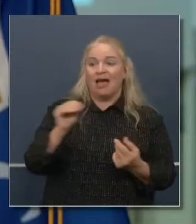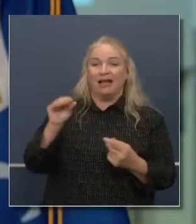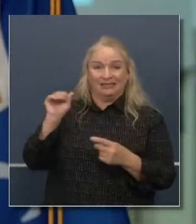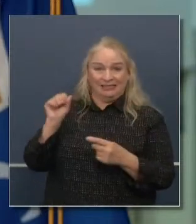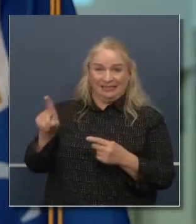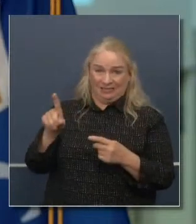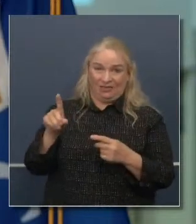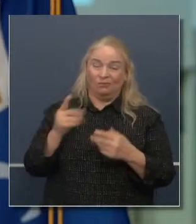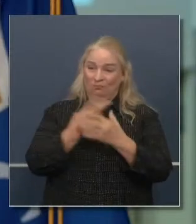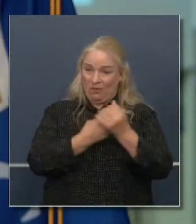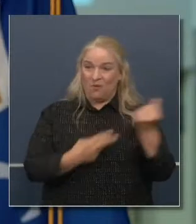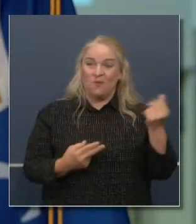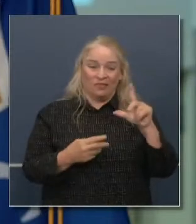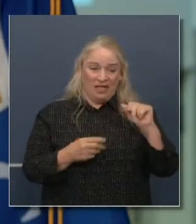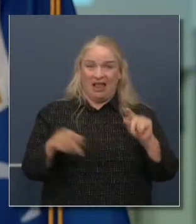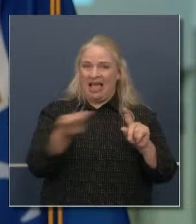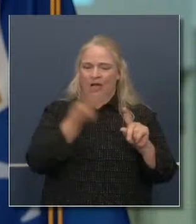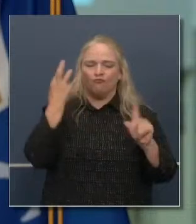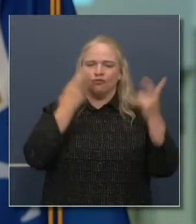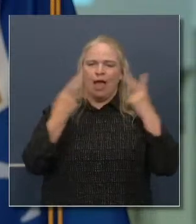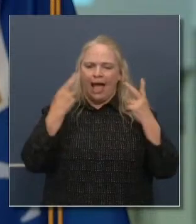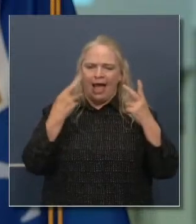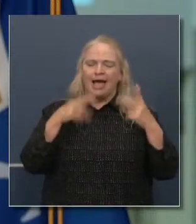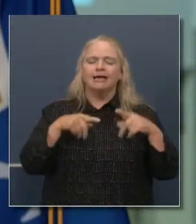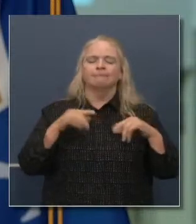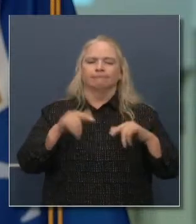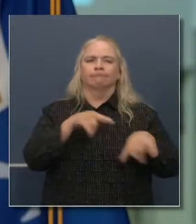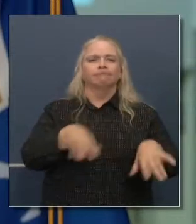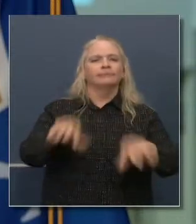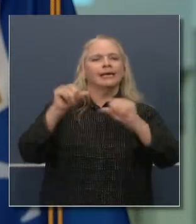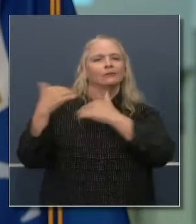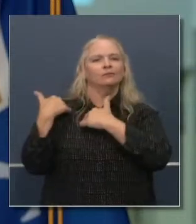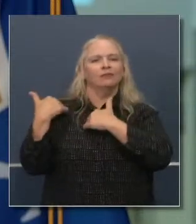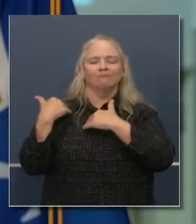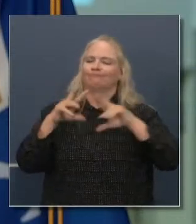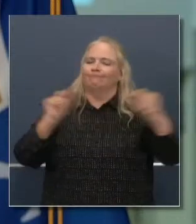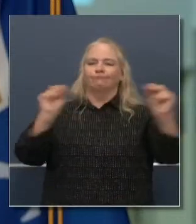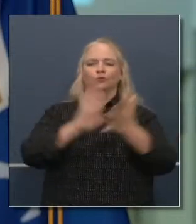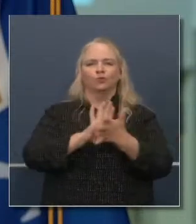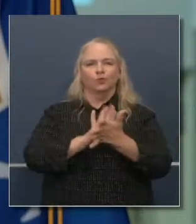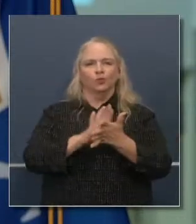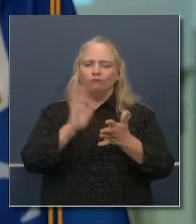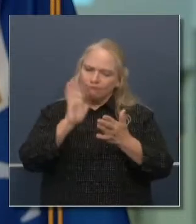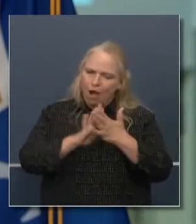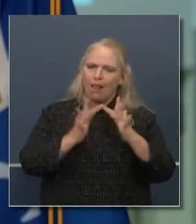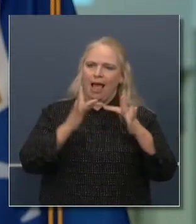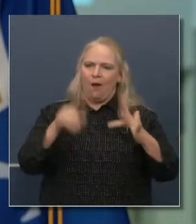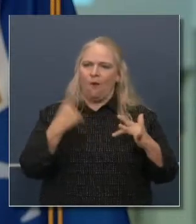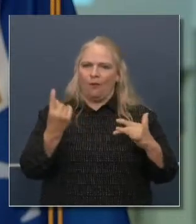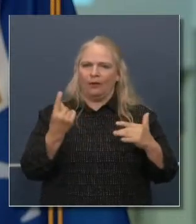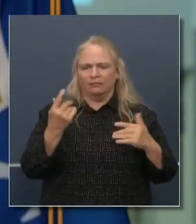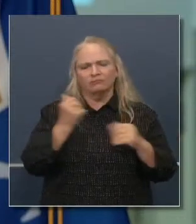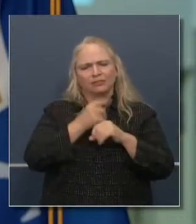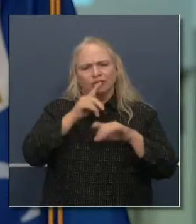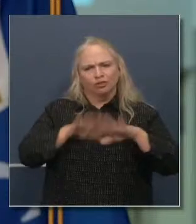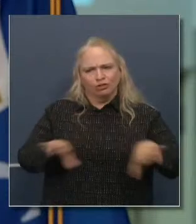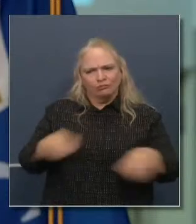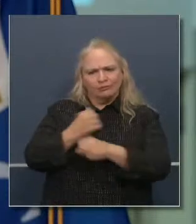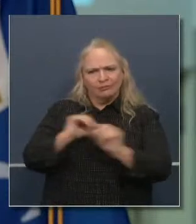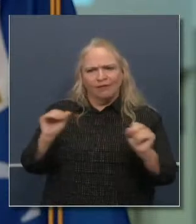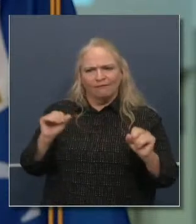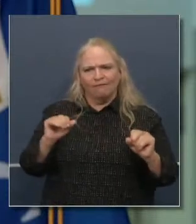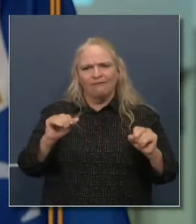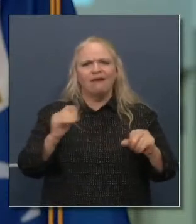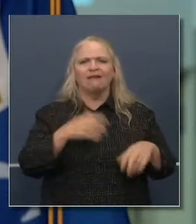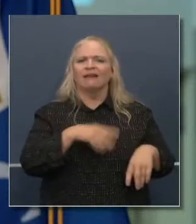and recognizing their responsibility at this moment to give their children, not just their children, their caregivers, give the